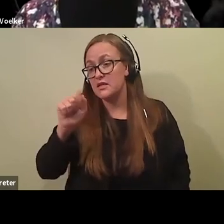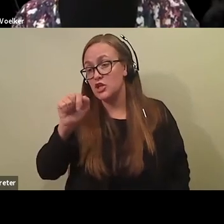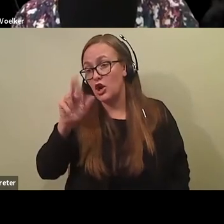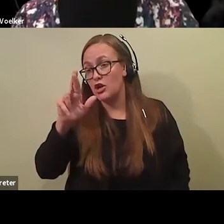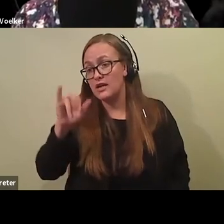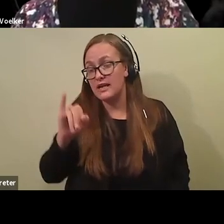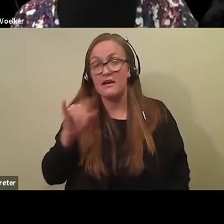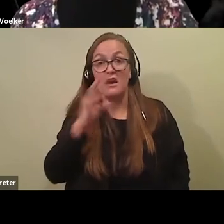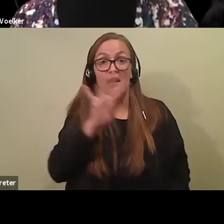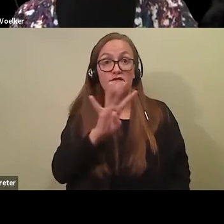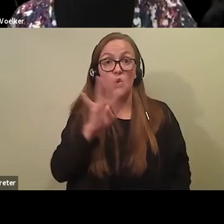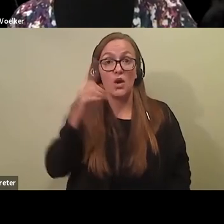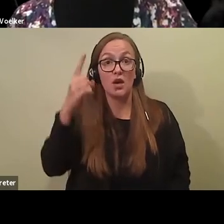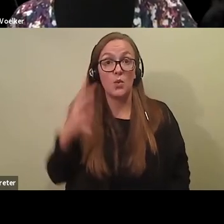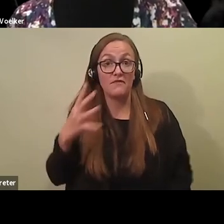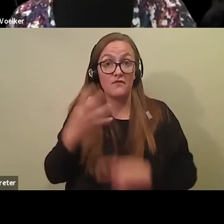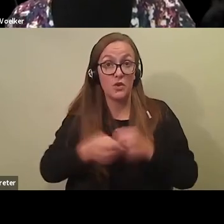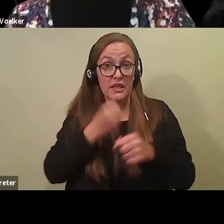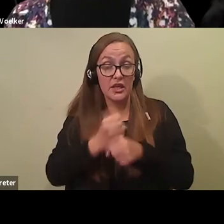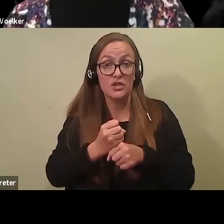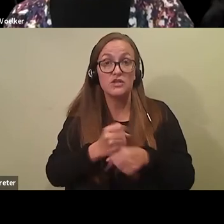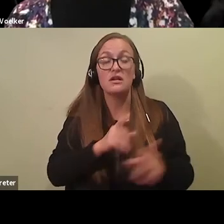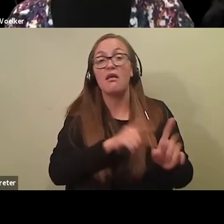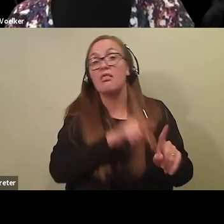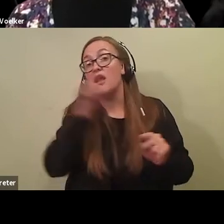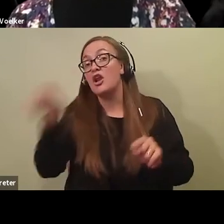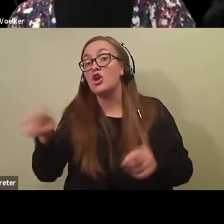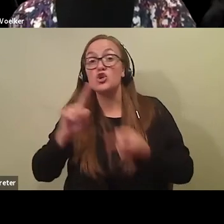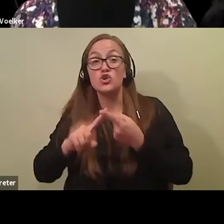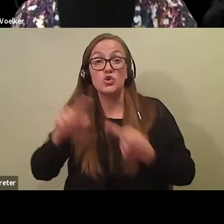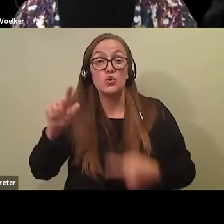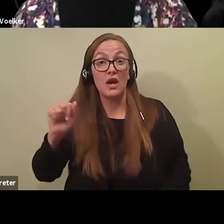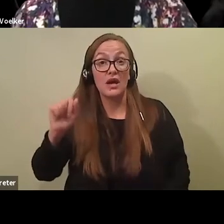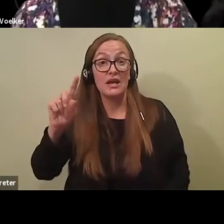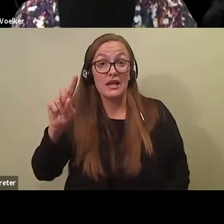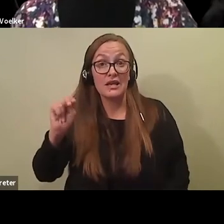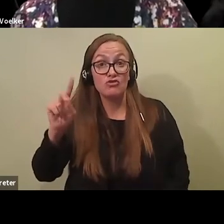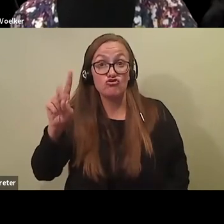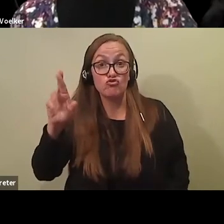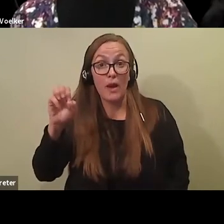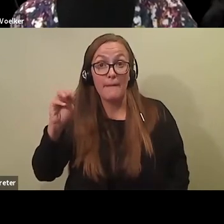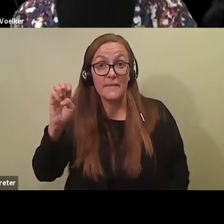to the Andromeda galaxy, even light, the fastest thing there is in the universe, takes